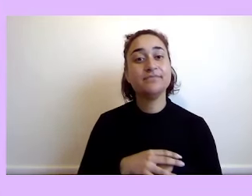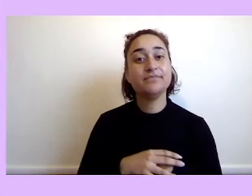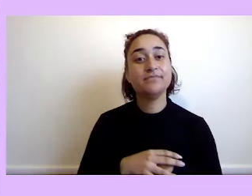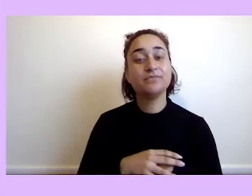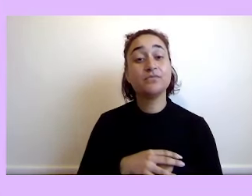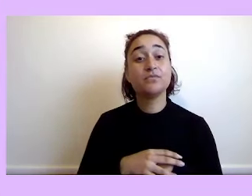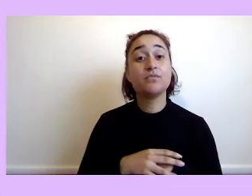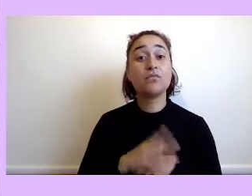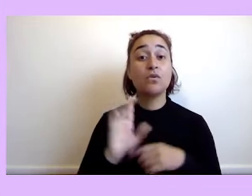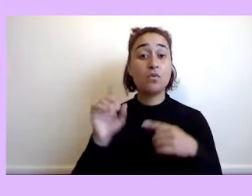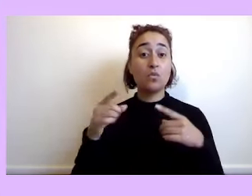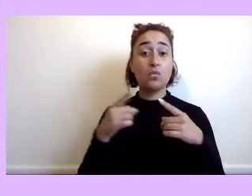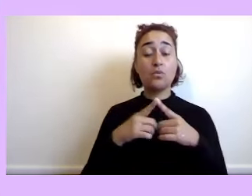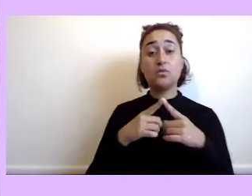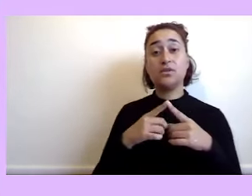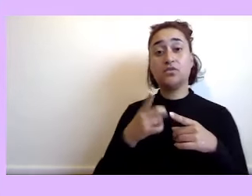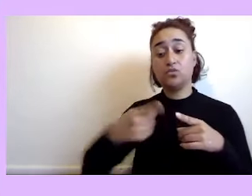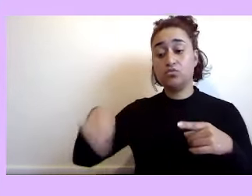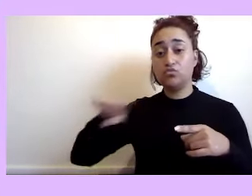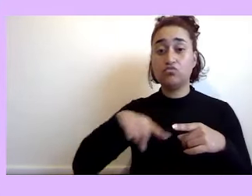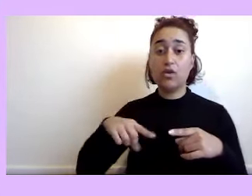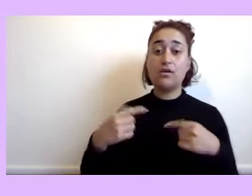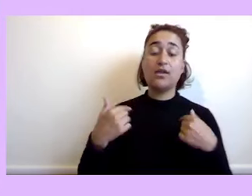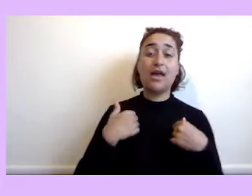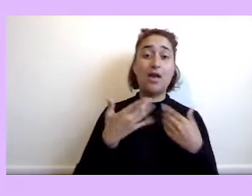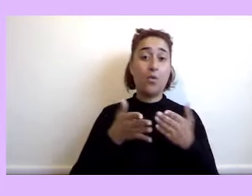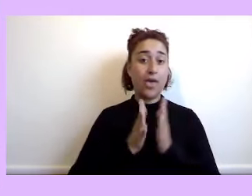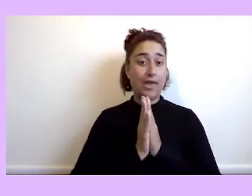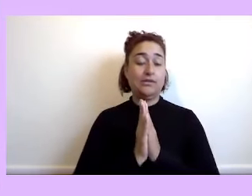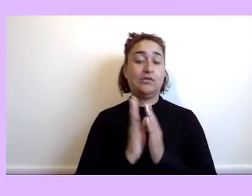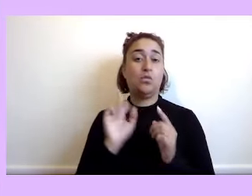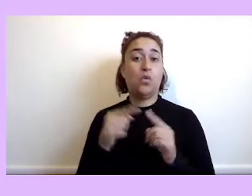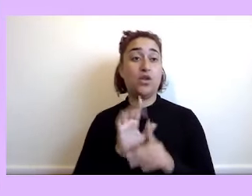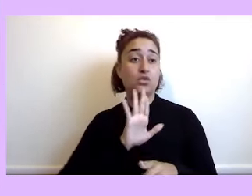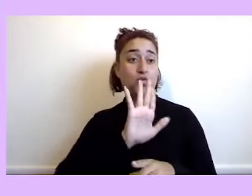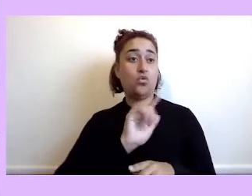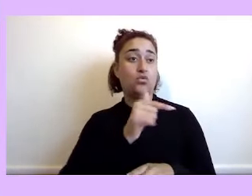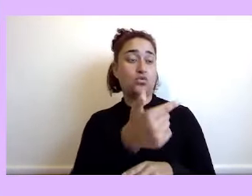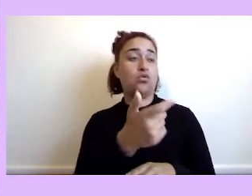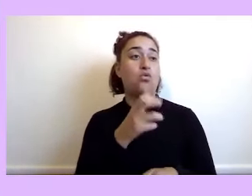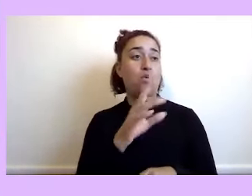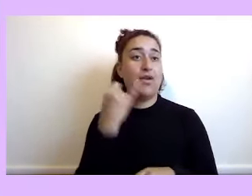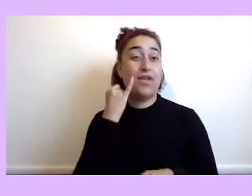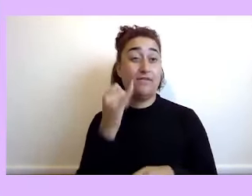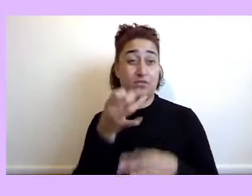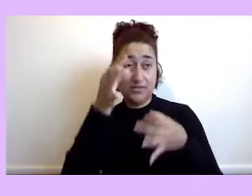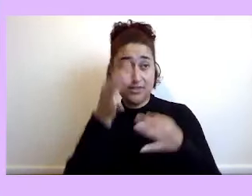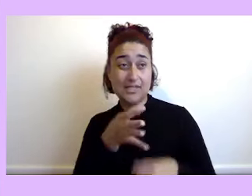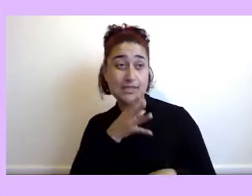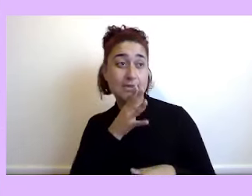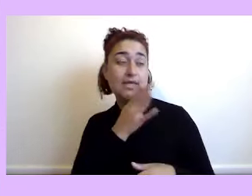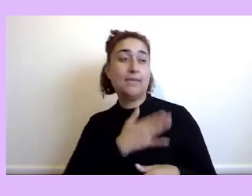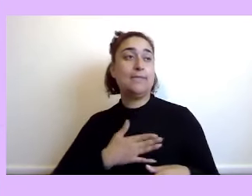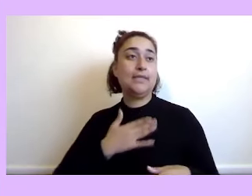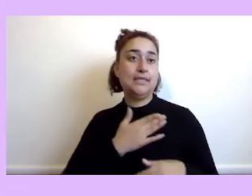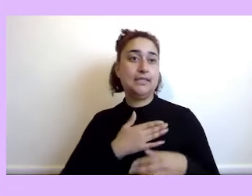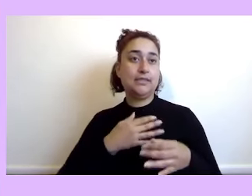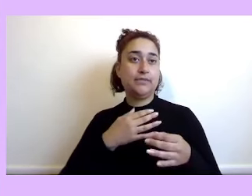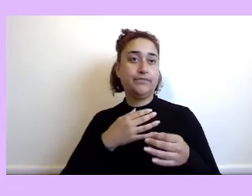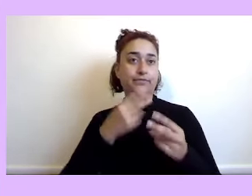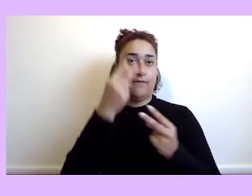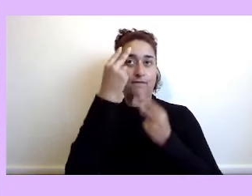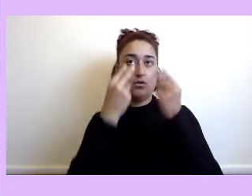Once we go around, I will ask if, when it comes your turn or when you choose to speak, if you could provide a visual description of